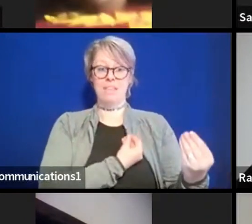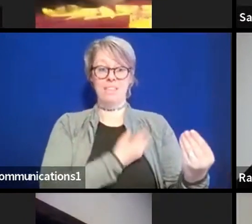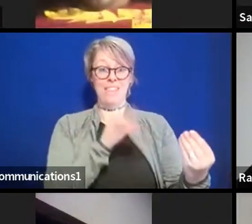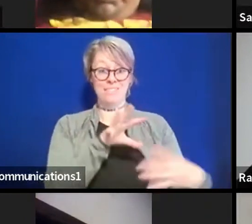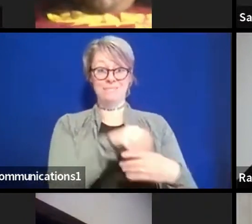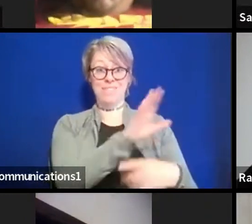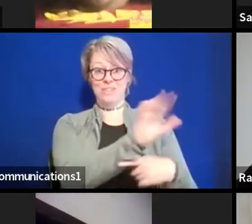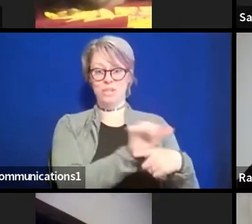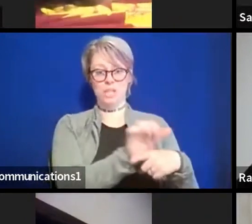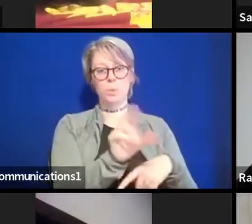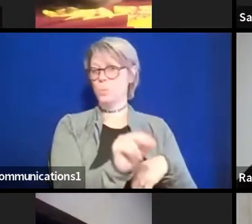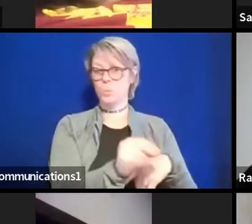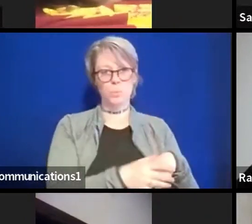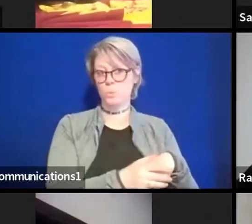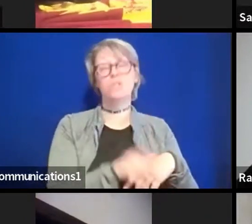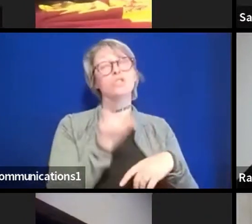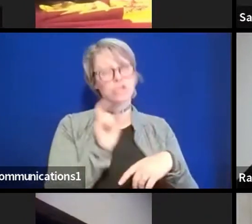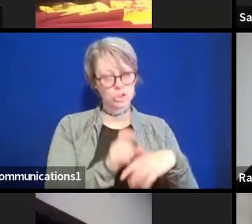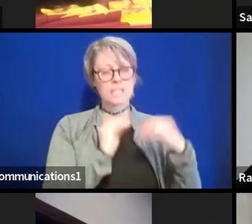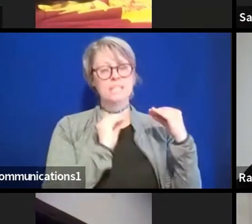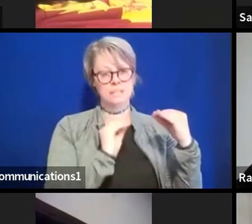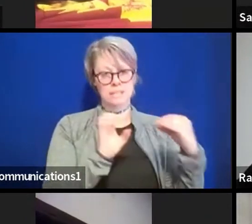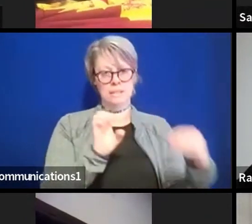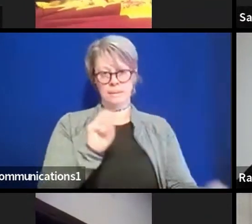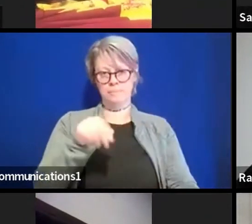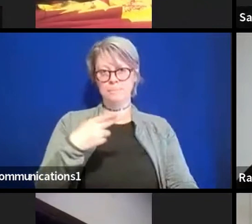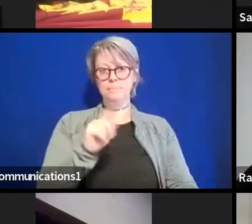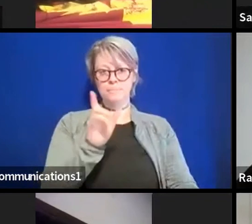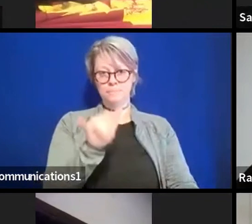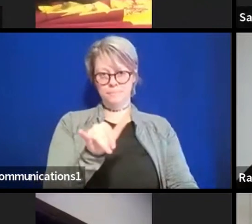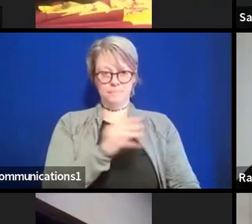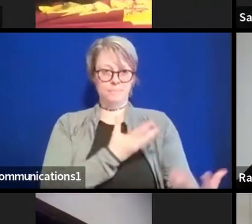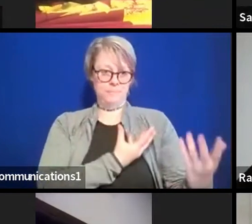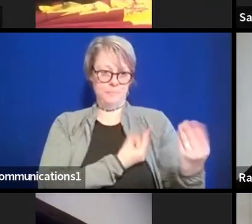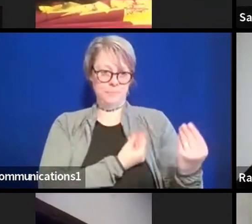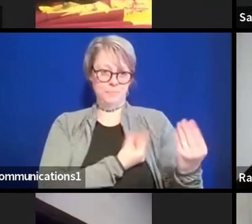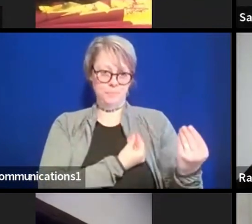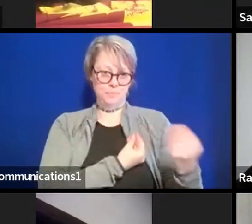training, and it should be. Just an example,